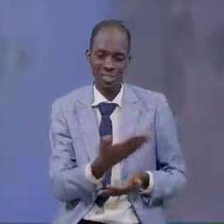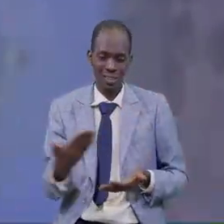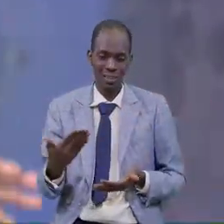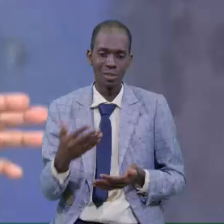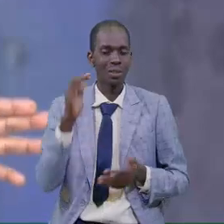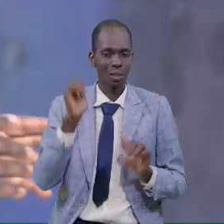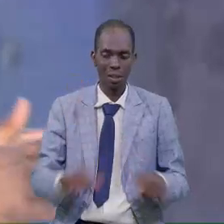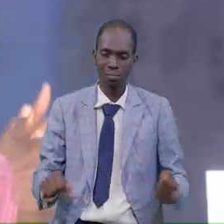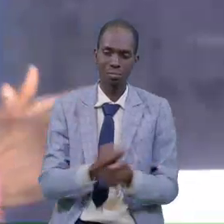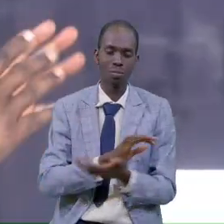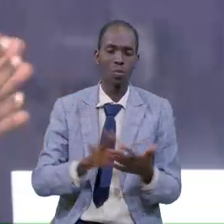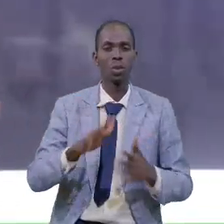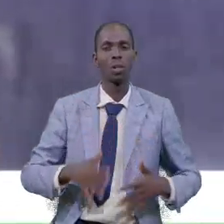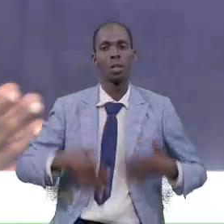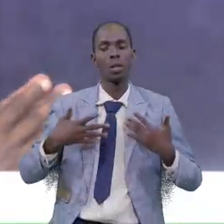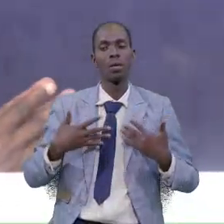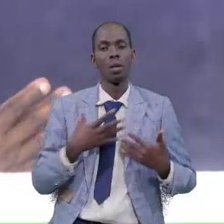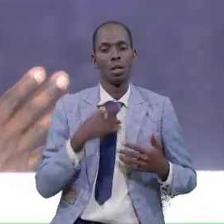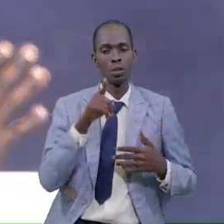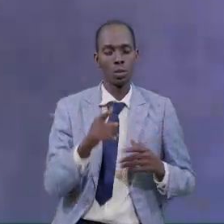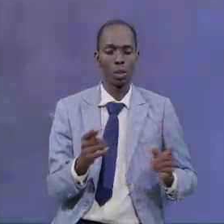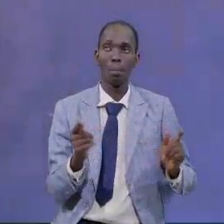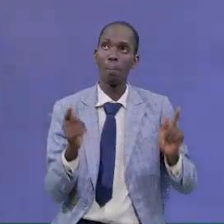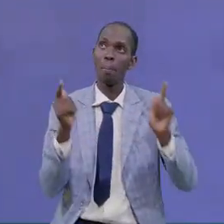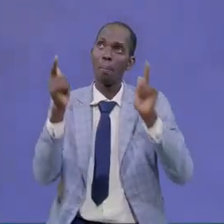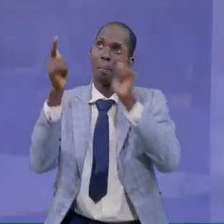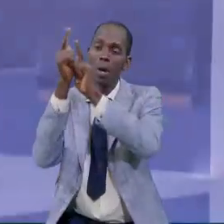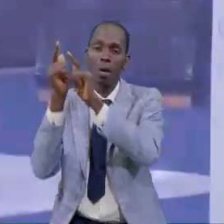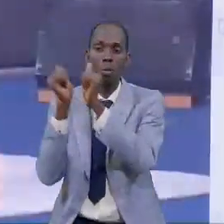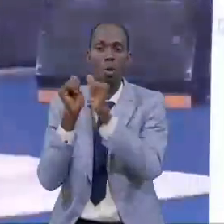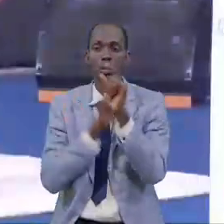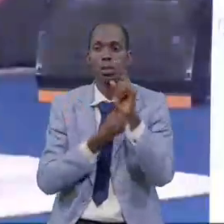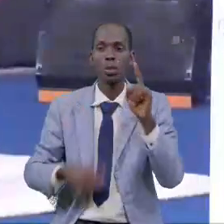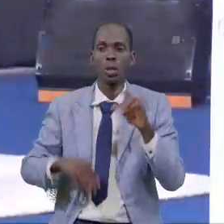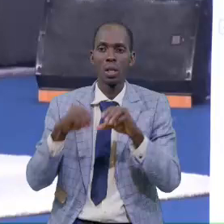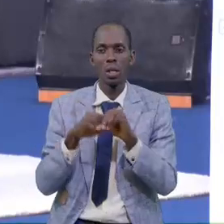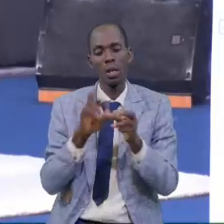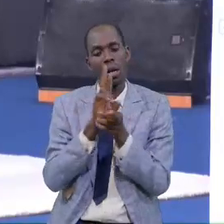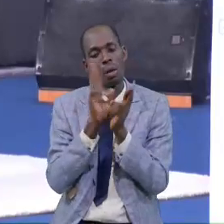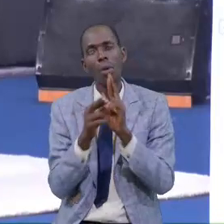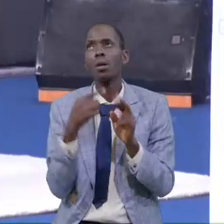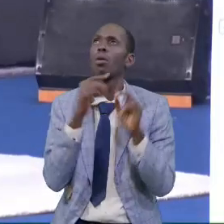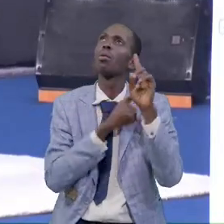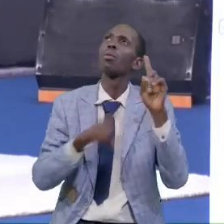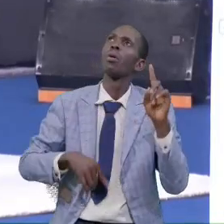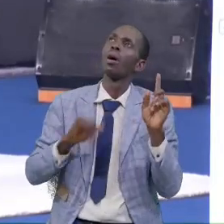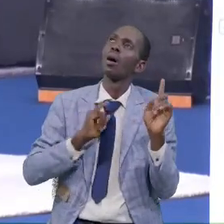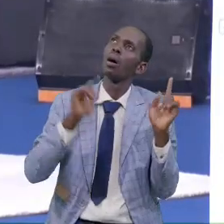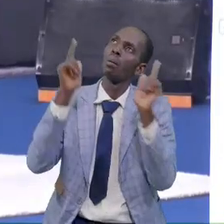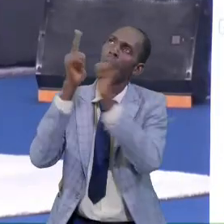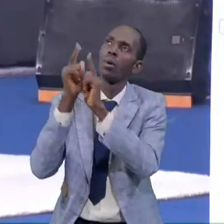you come to the Lord in repentance and say, Lord, I come to